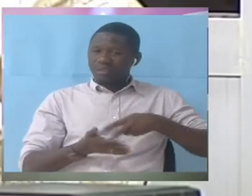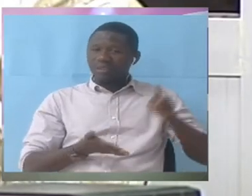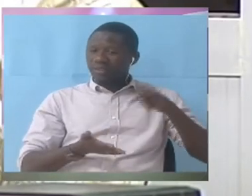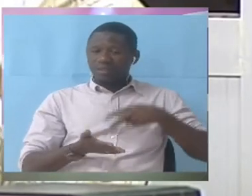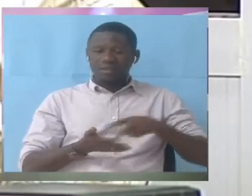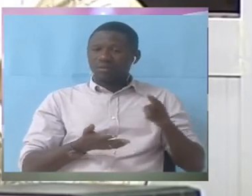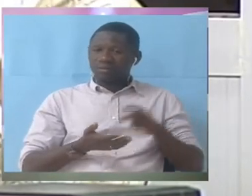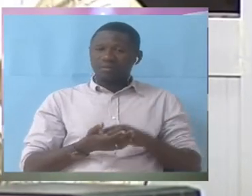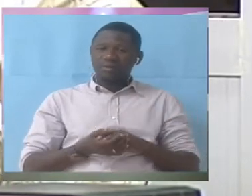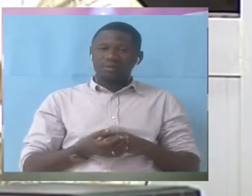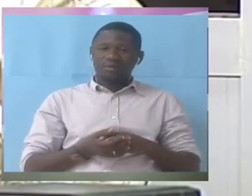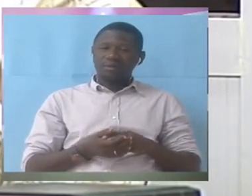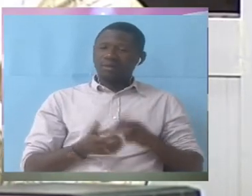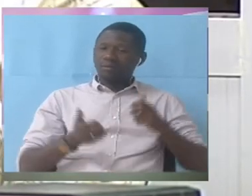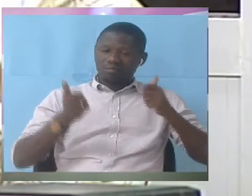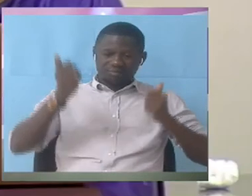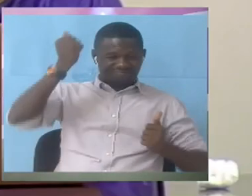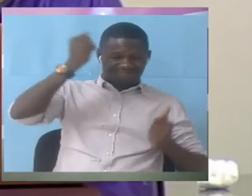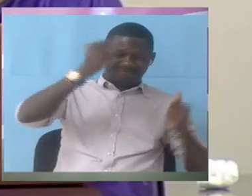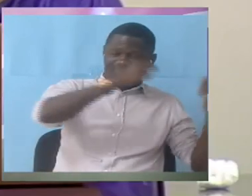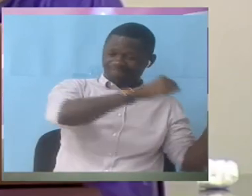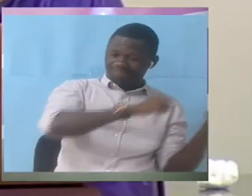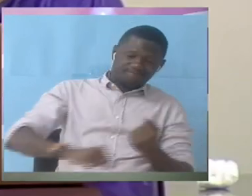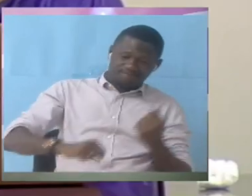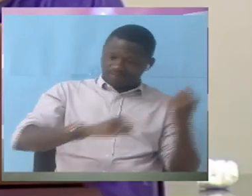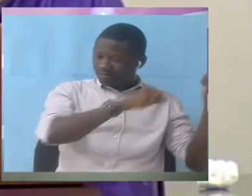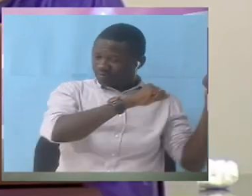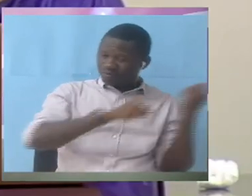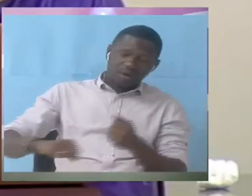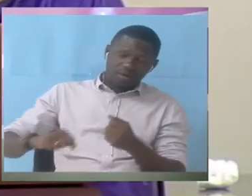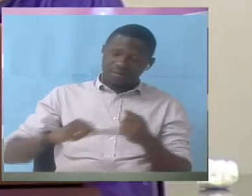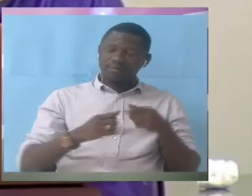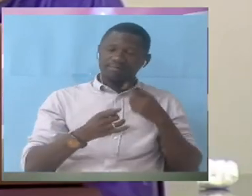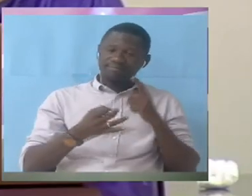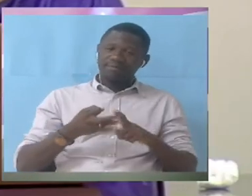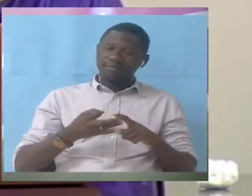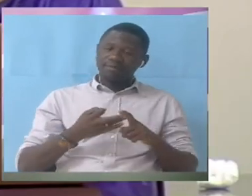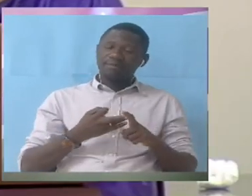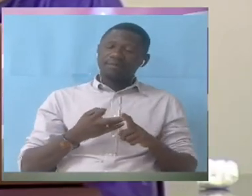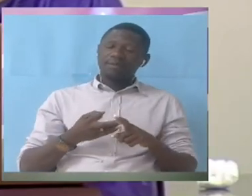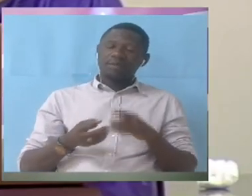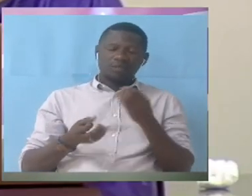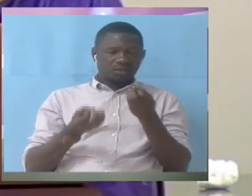ko. Gunbutted him. Door nañ ko bopé fétal. Can you tell us what